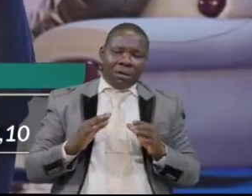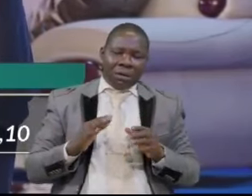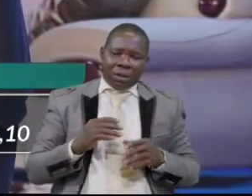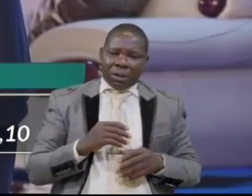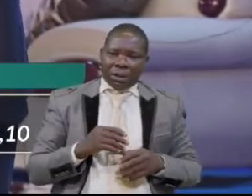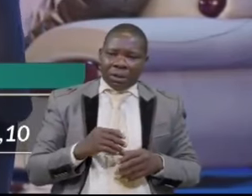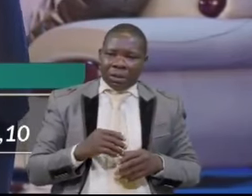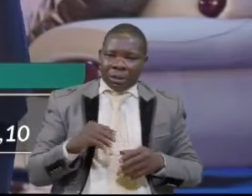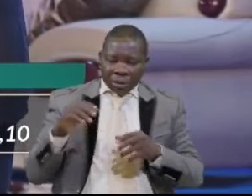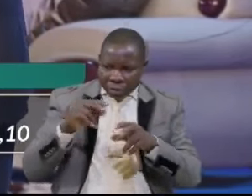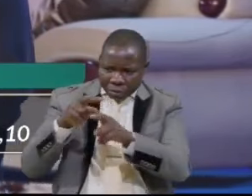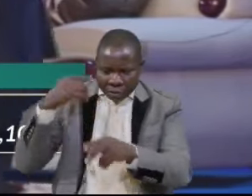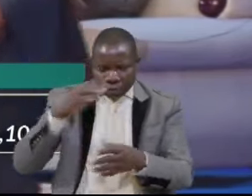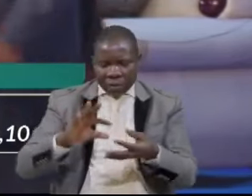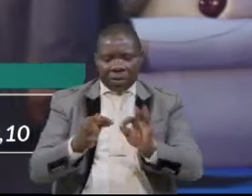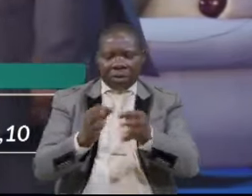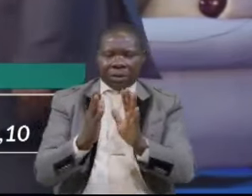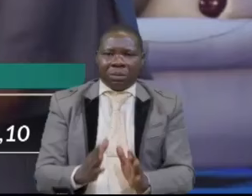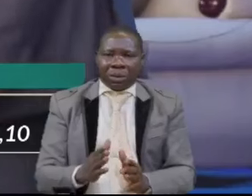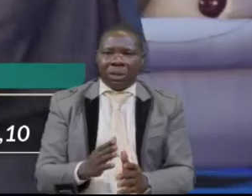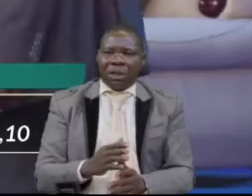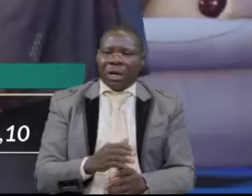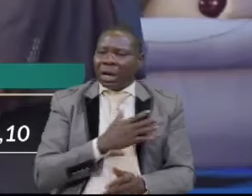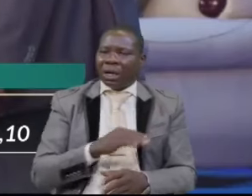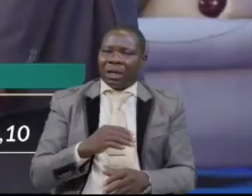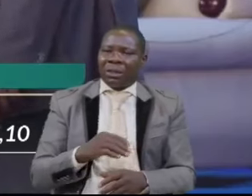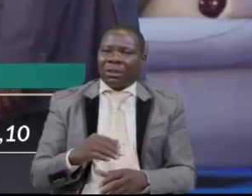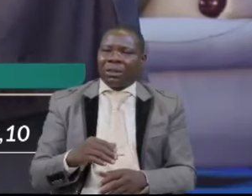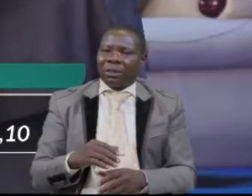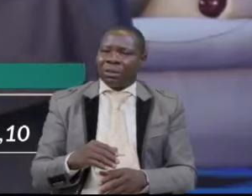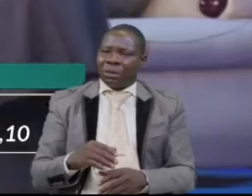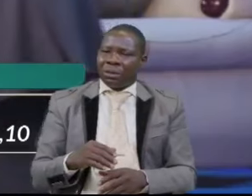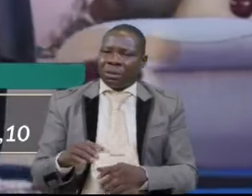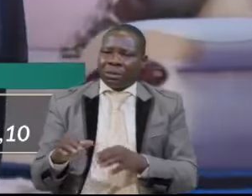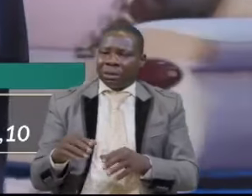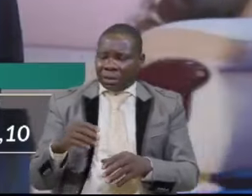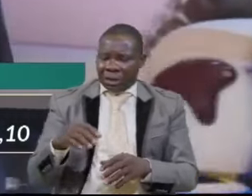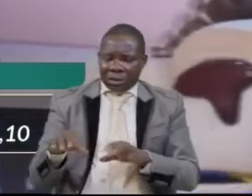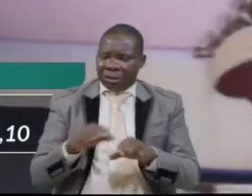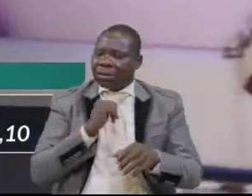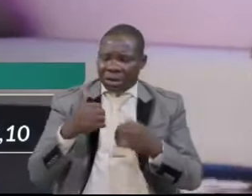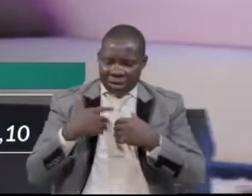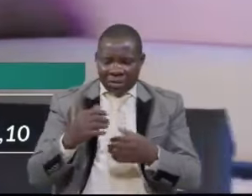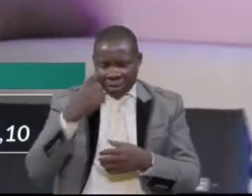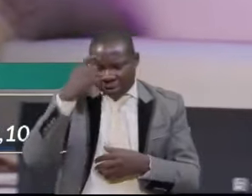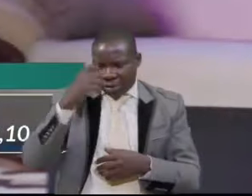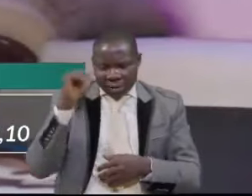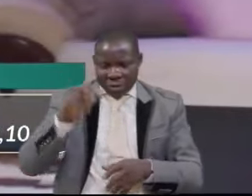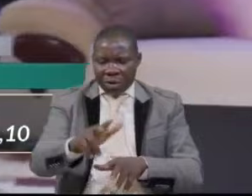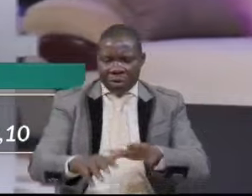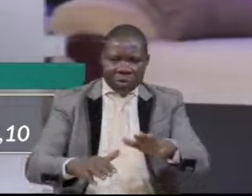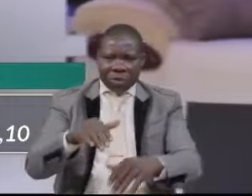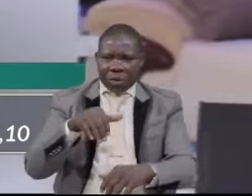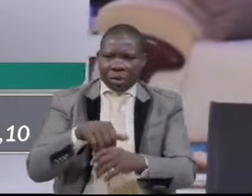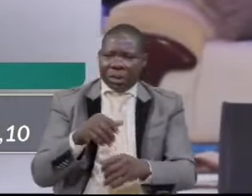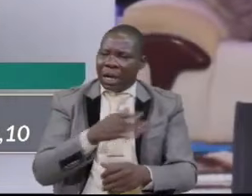interpreter, and he had not even had a dream. He walked in majestically, and then Daniel, I've had a dream that